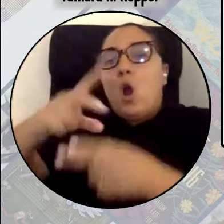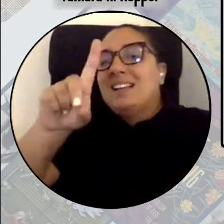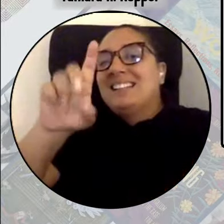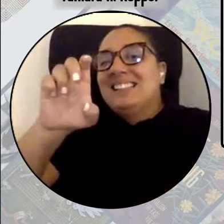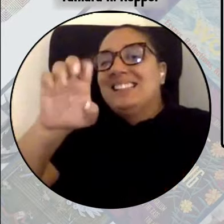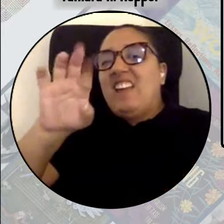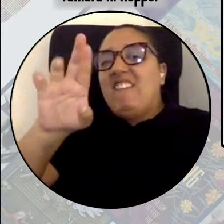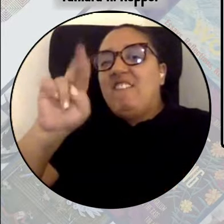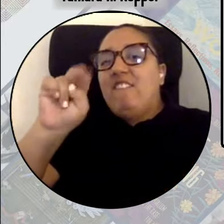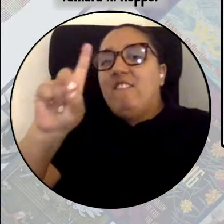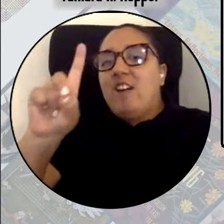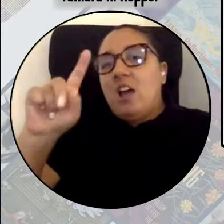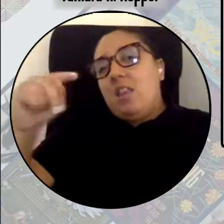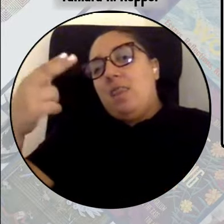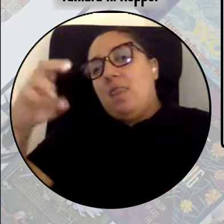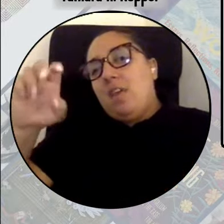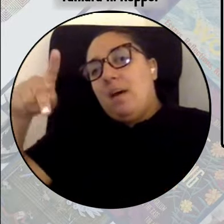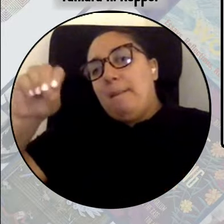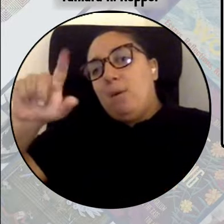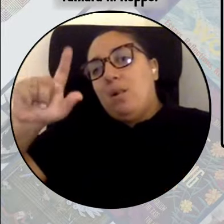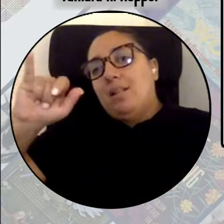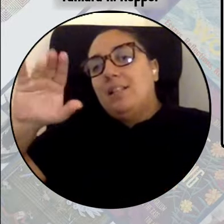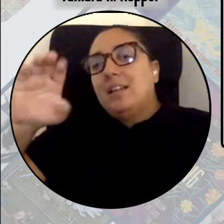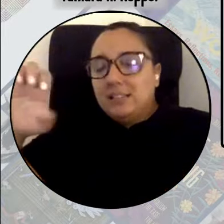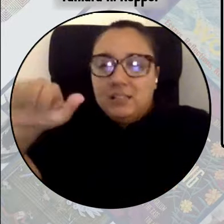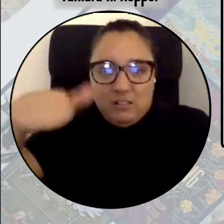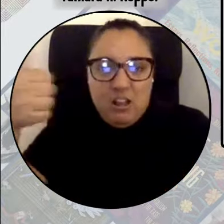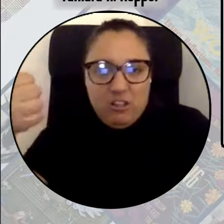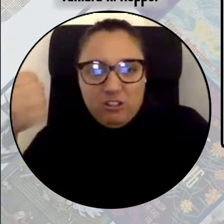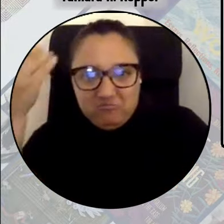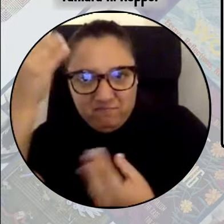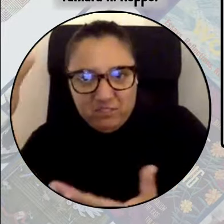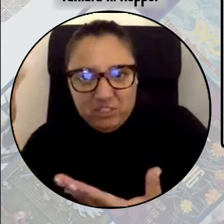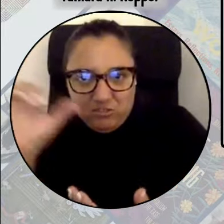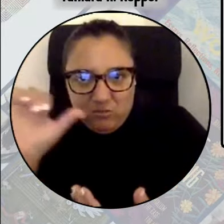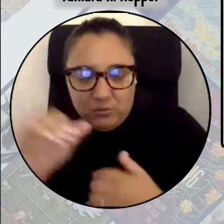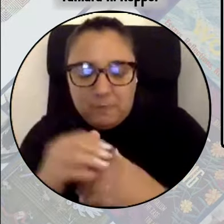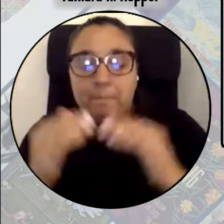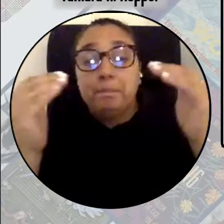detention and deportation data. And then finally, we're going to think about life